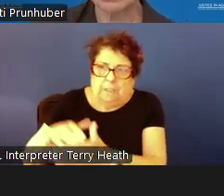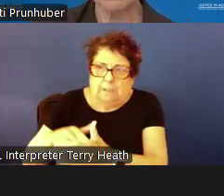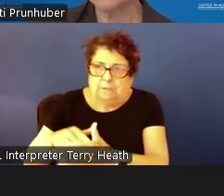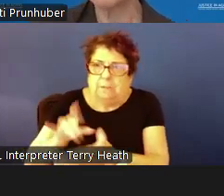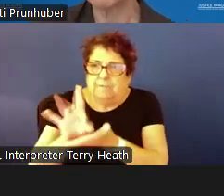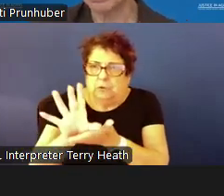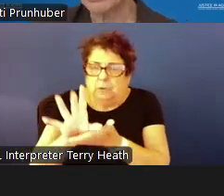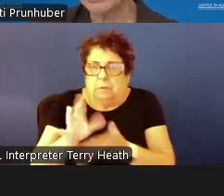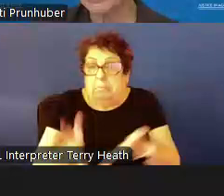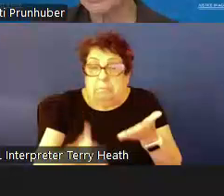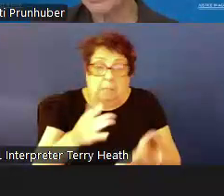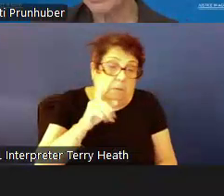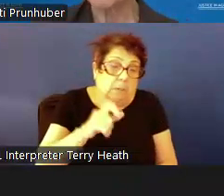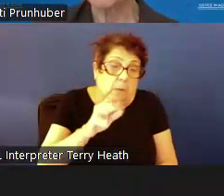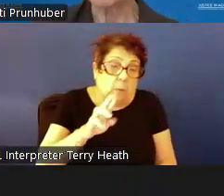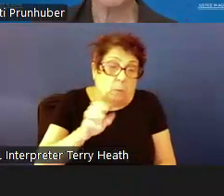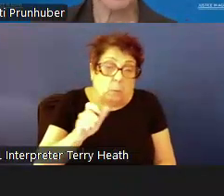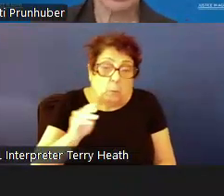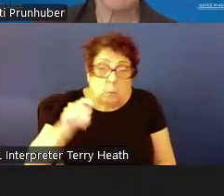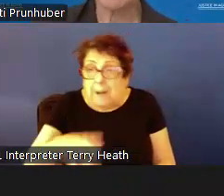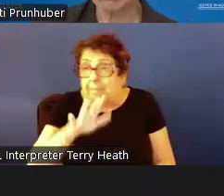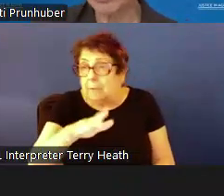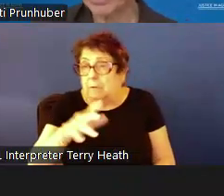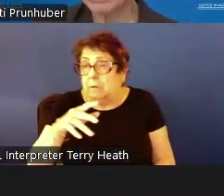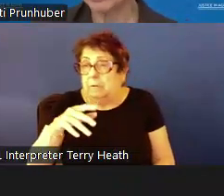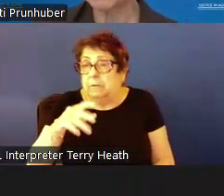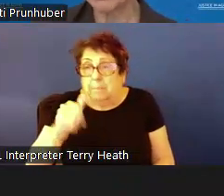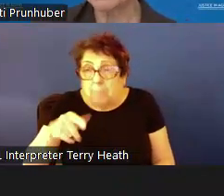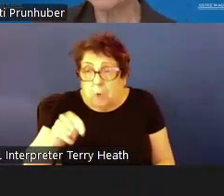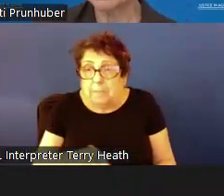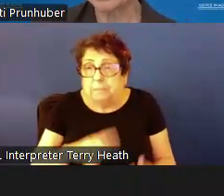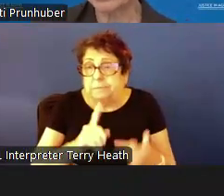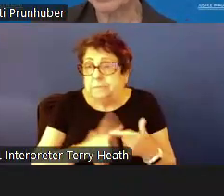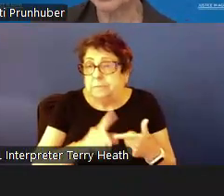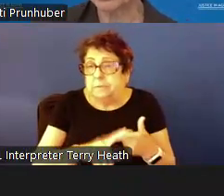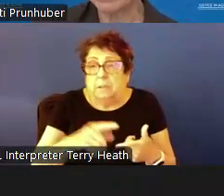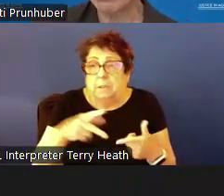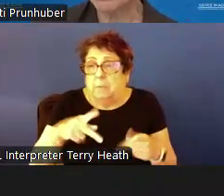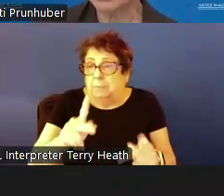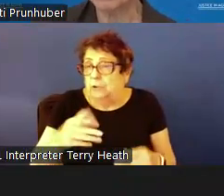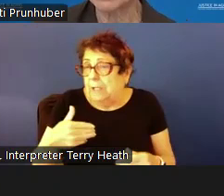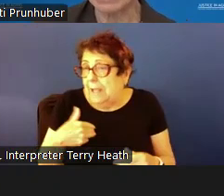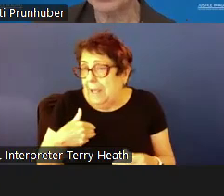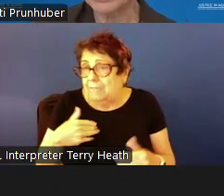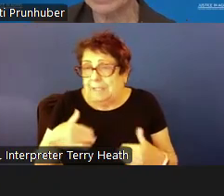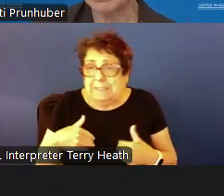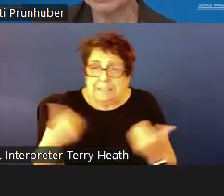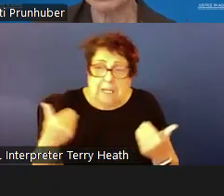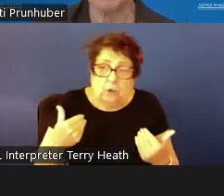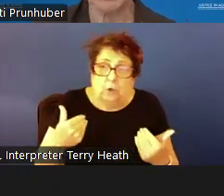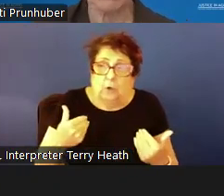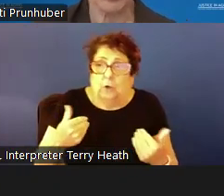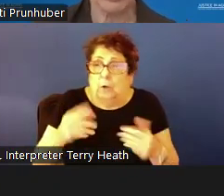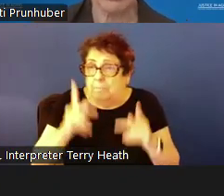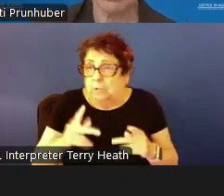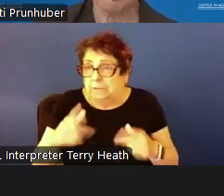unit, accessible parking, permission to have a younger care provider in senior-only housing reside with them to